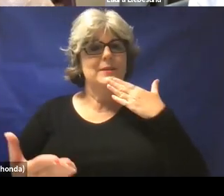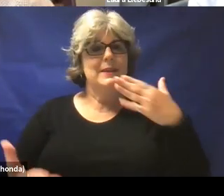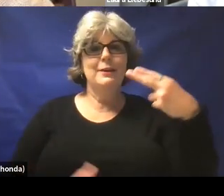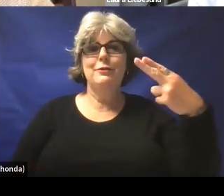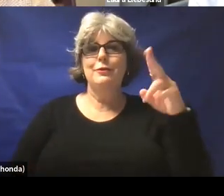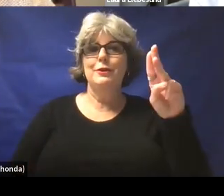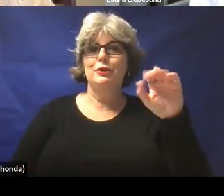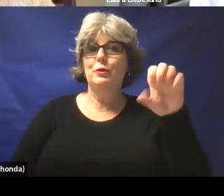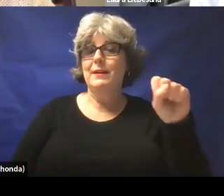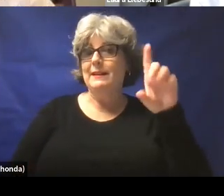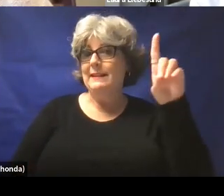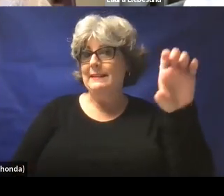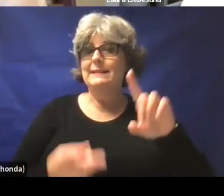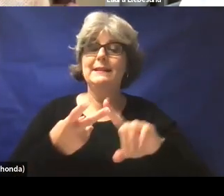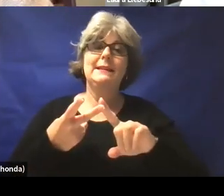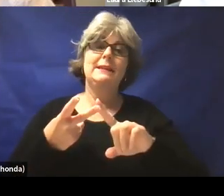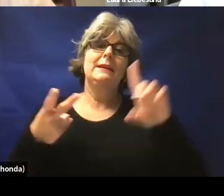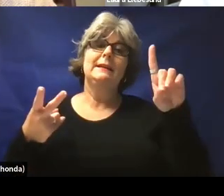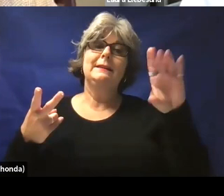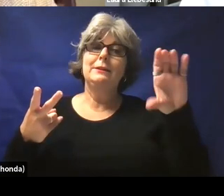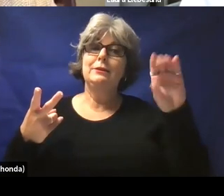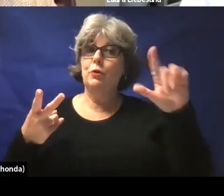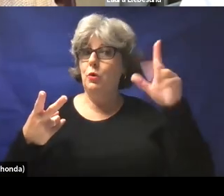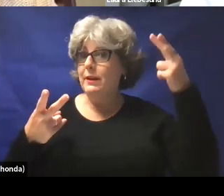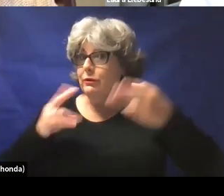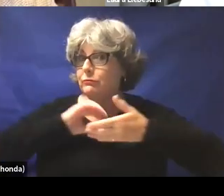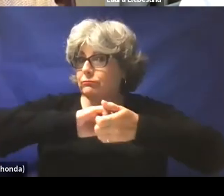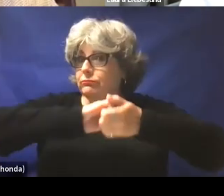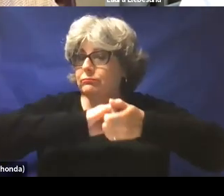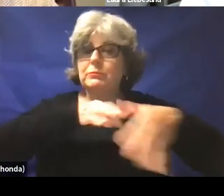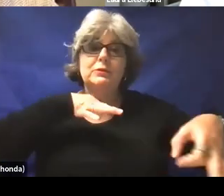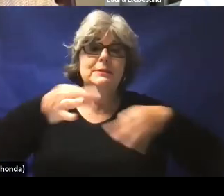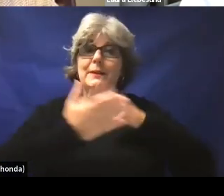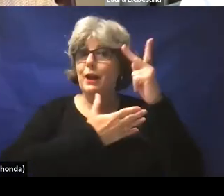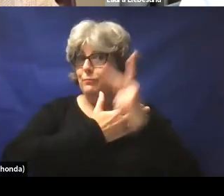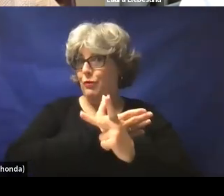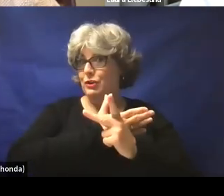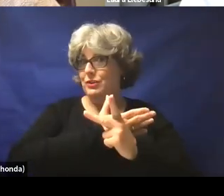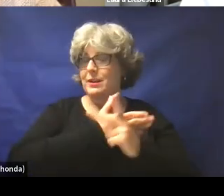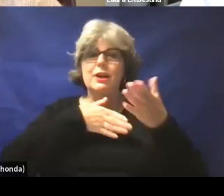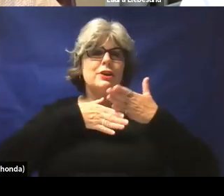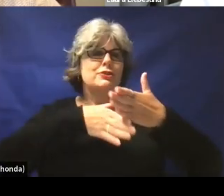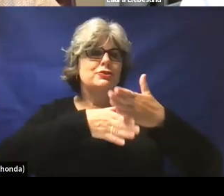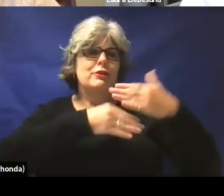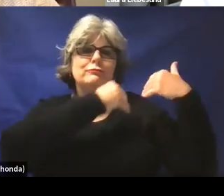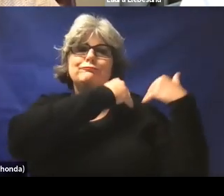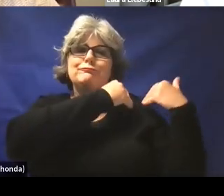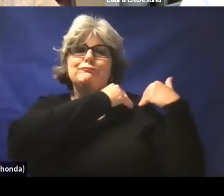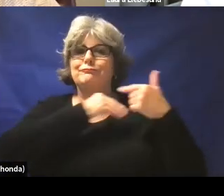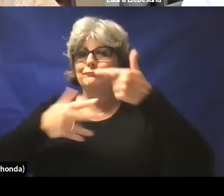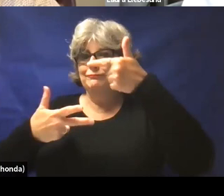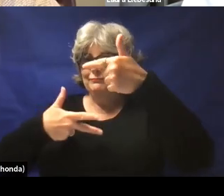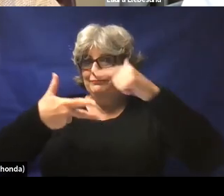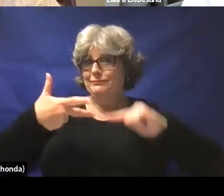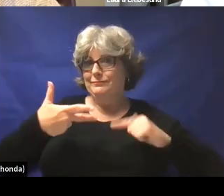and the DC Oral History Collaborative to give us this opportunity to talk a little bit about our project. And we're gonna be sharing the duties here in the presentation. So